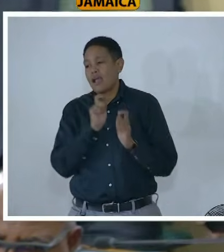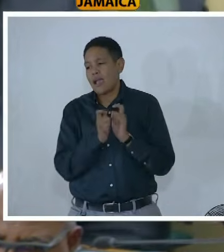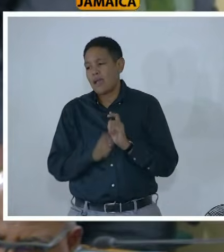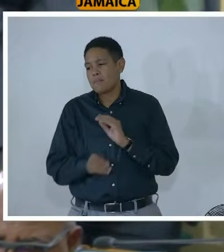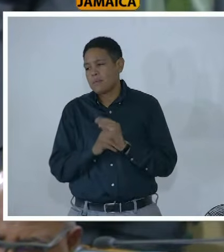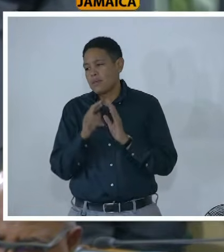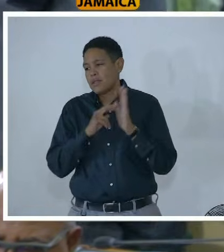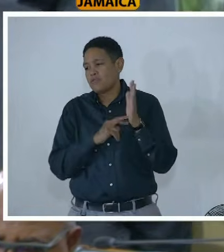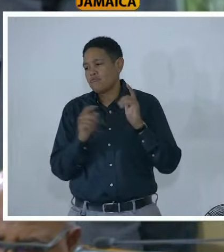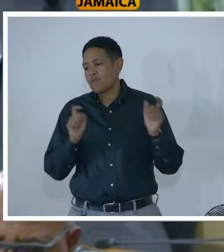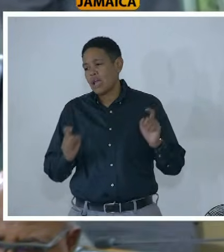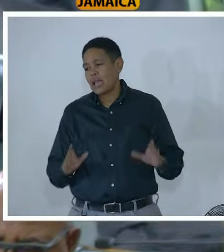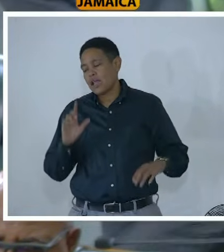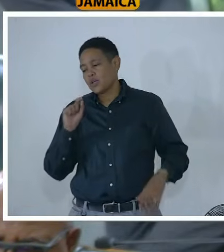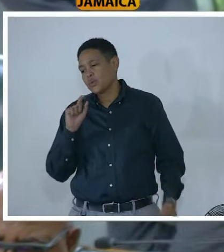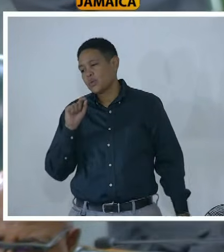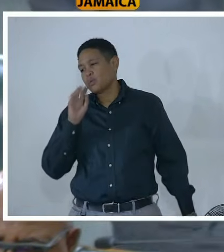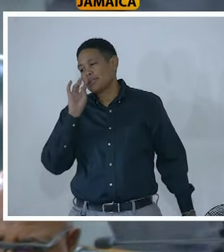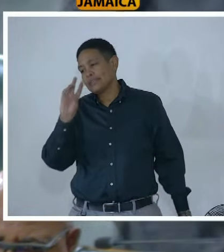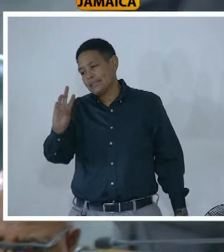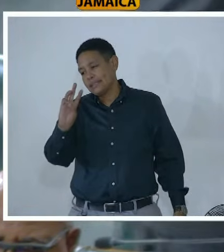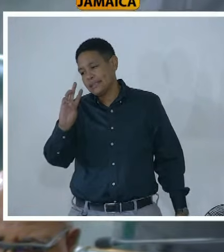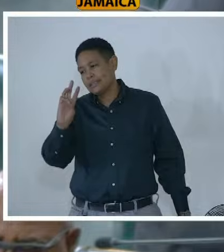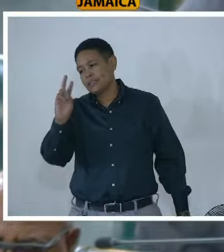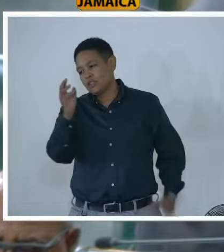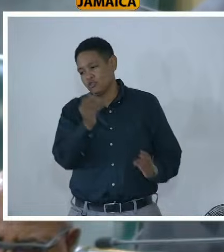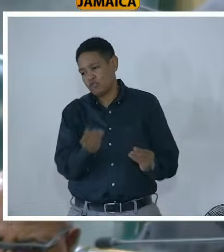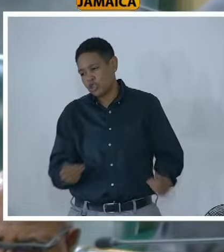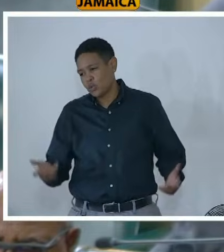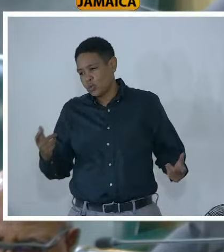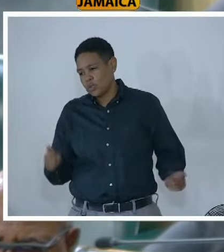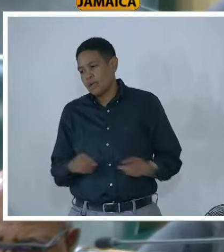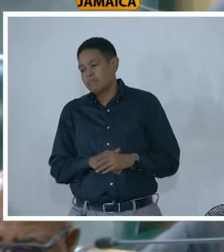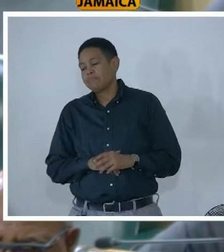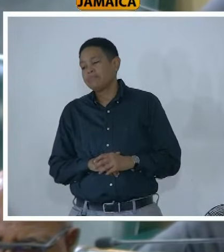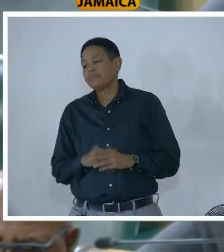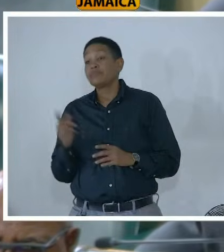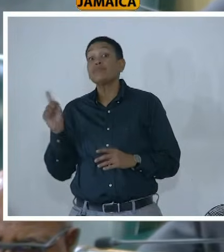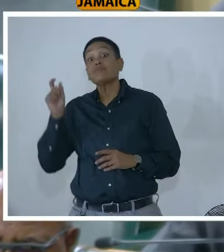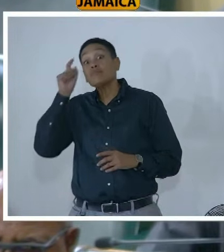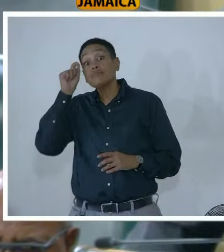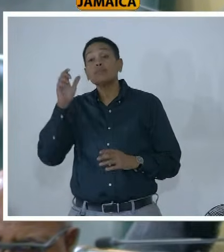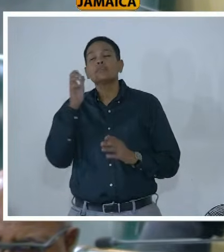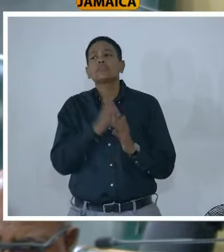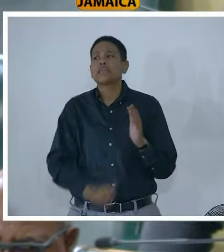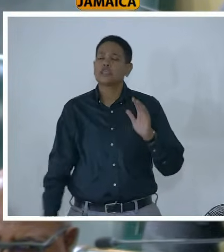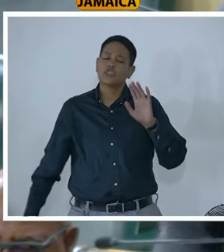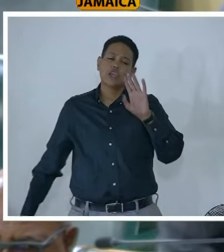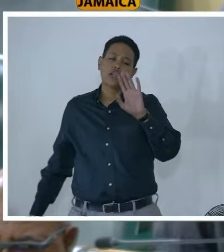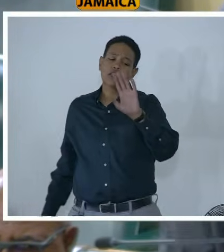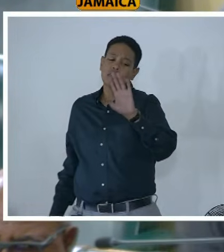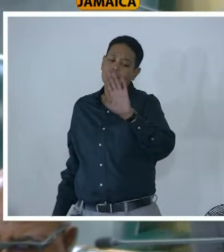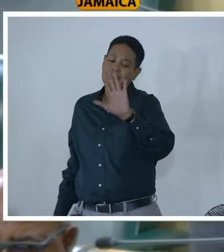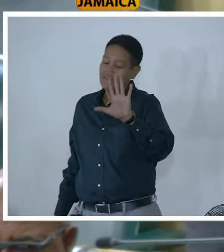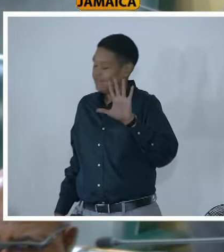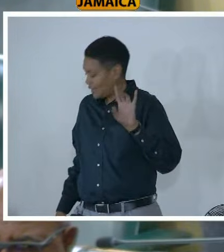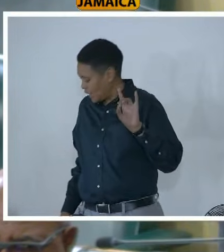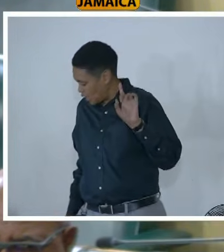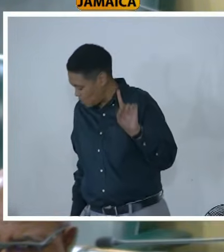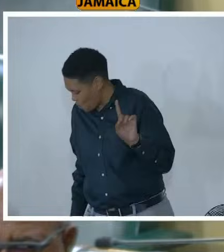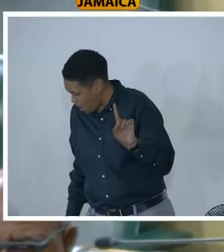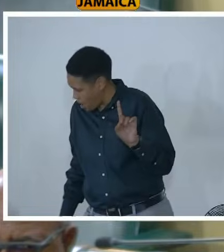Amendment Regulations 2026 Resolution, whereas Section